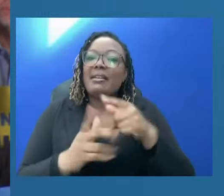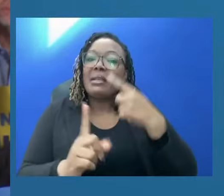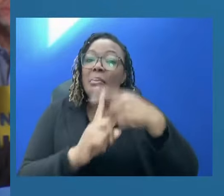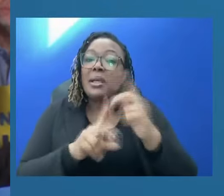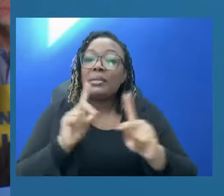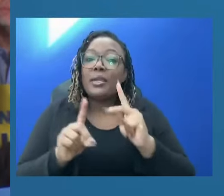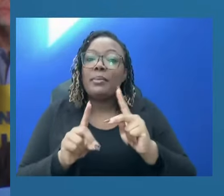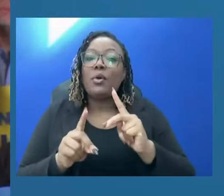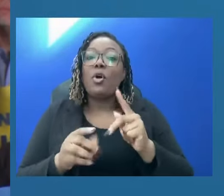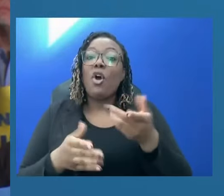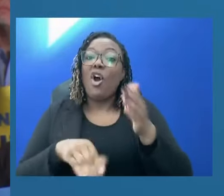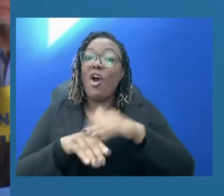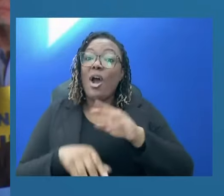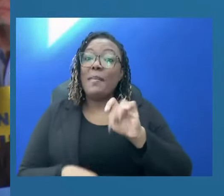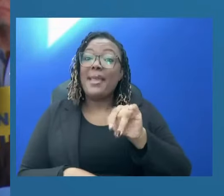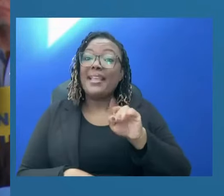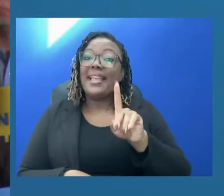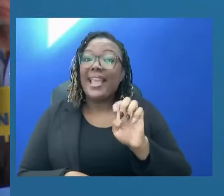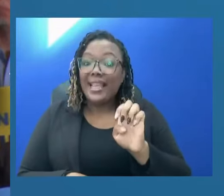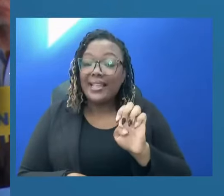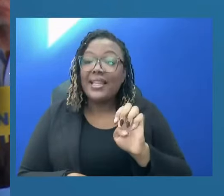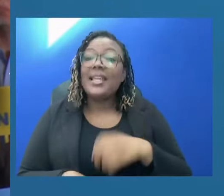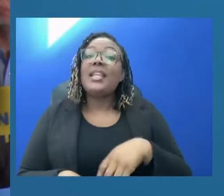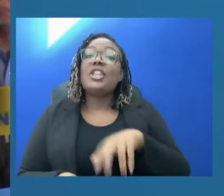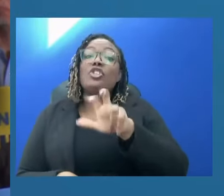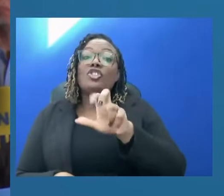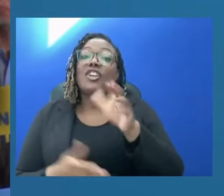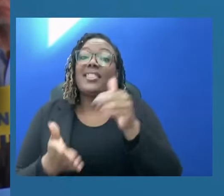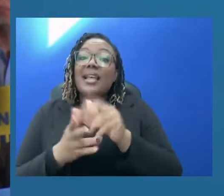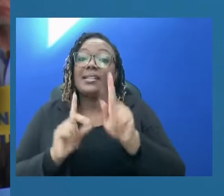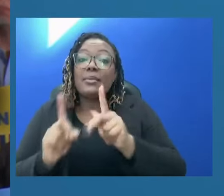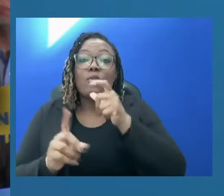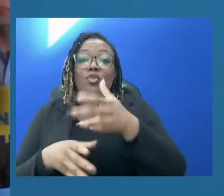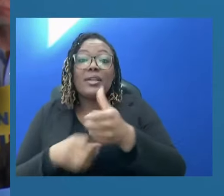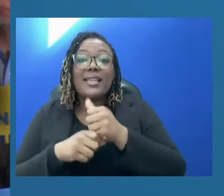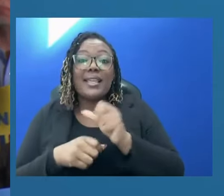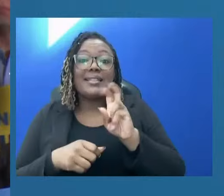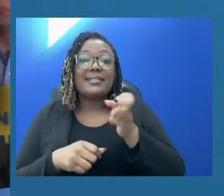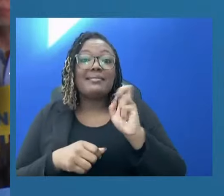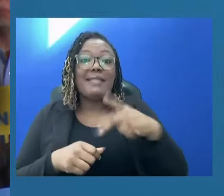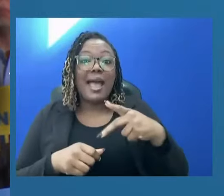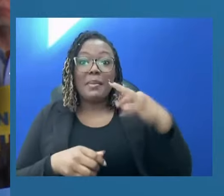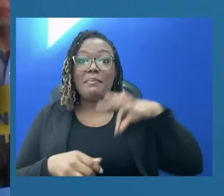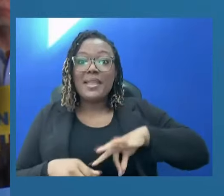are Medicaid. There's 300,000 people that receive SNAP.